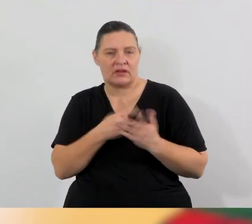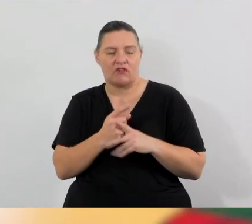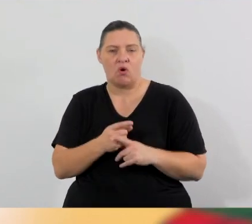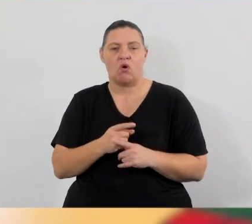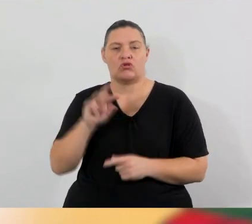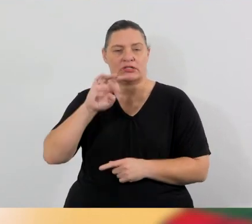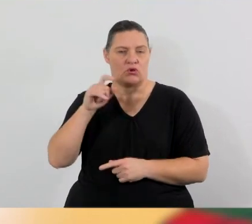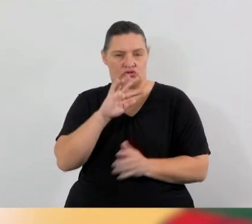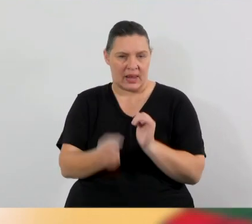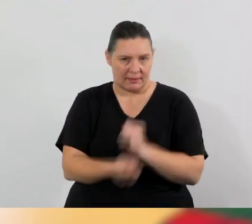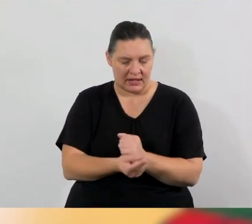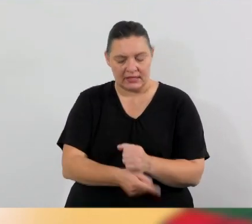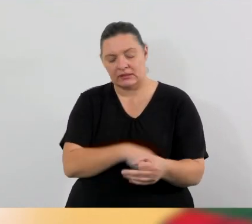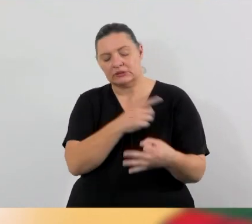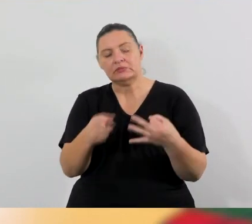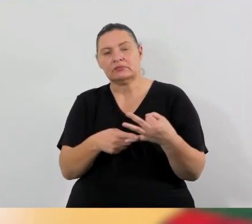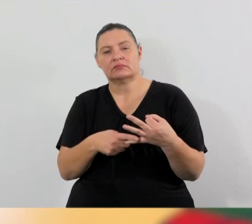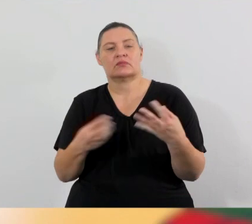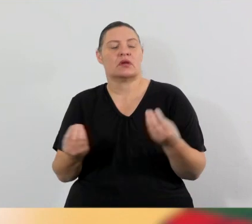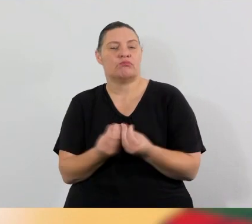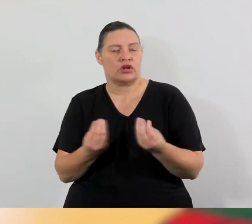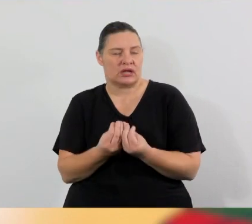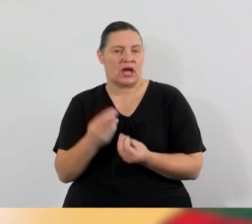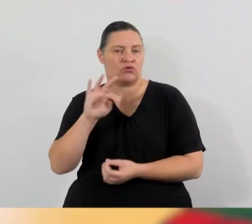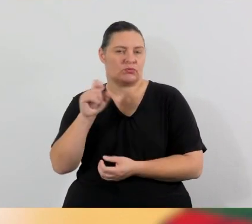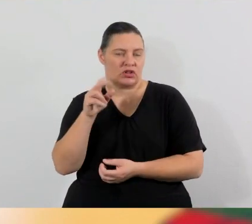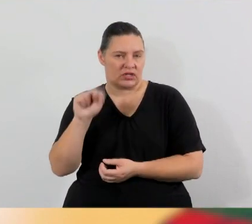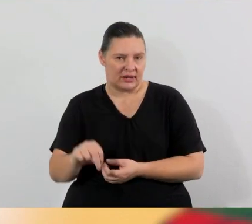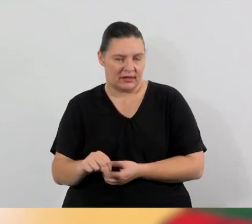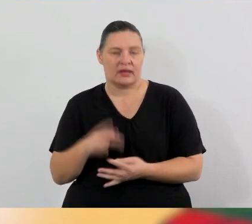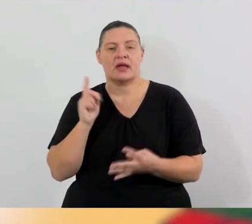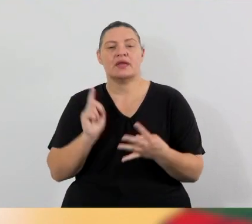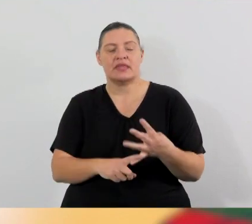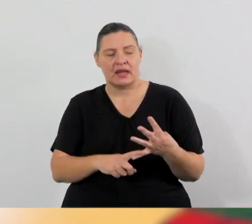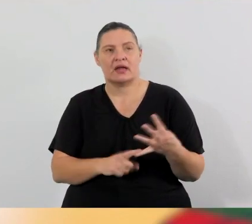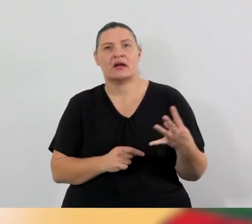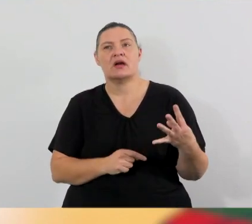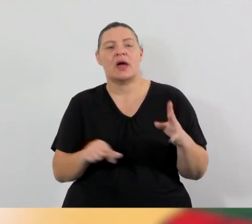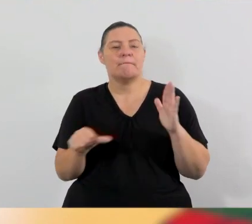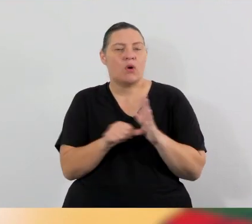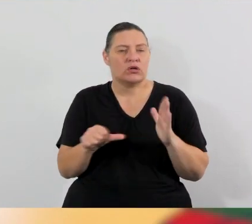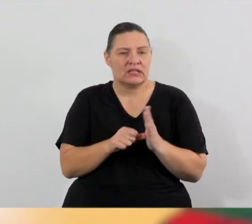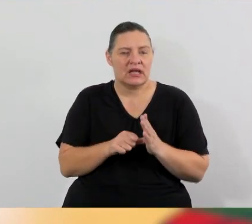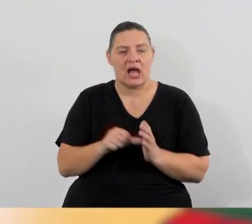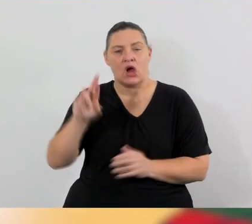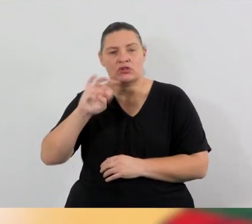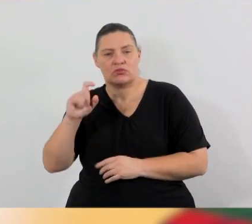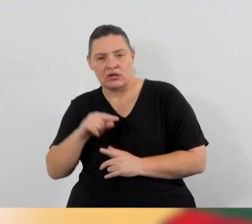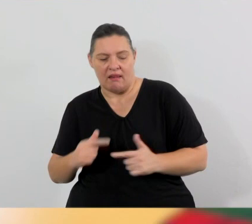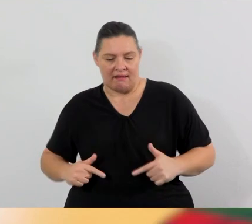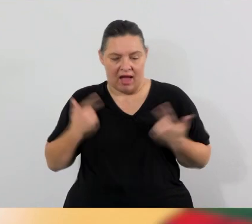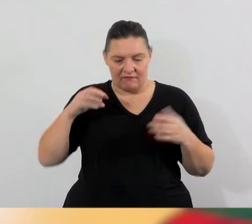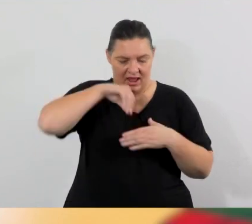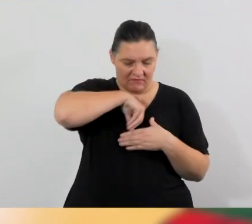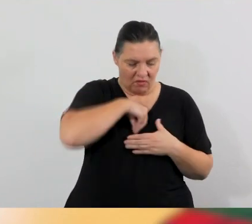at the requirements for respiration. We then moved on to the products of respiration, and then we spoke about the importance